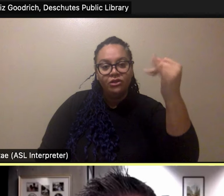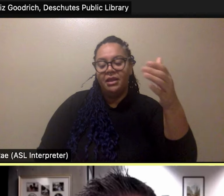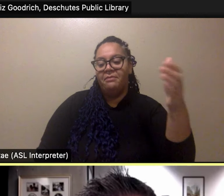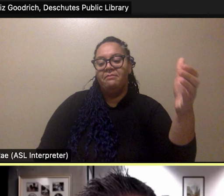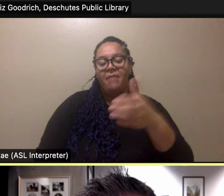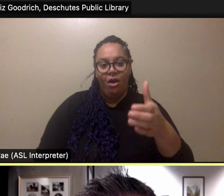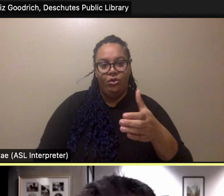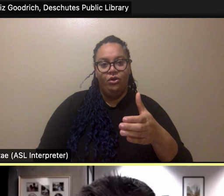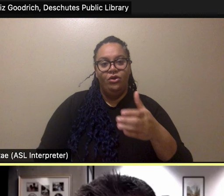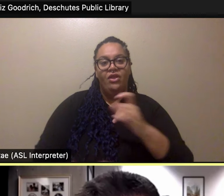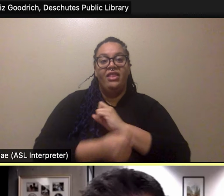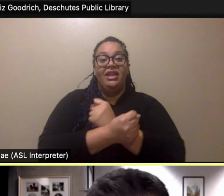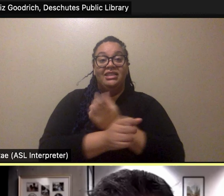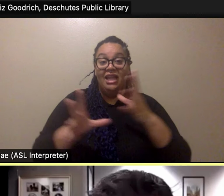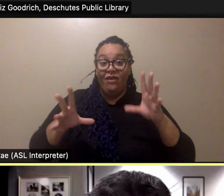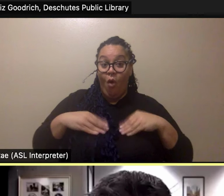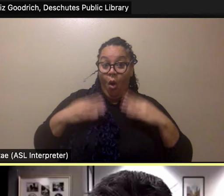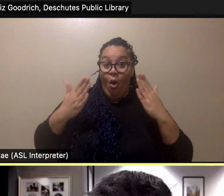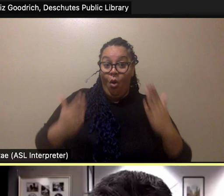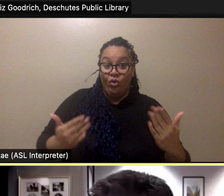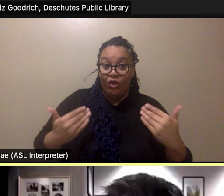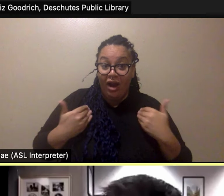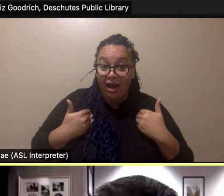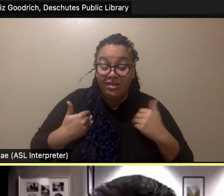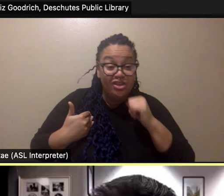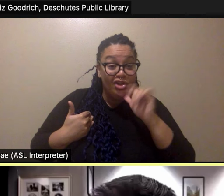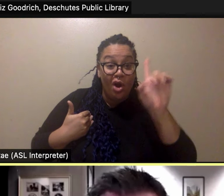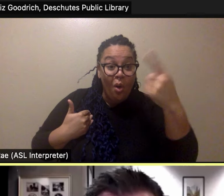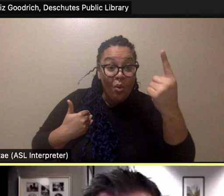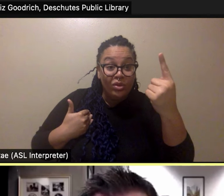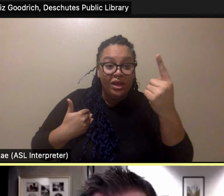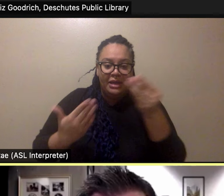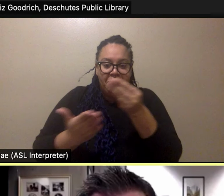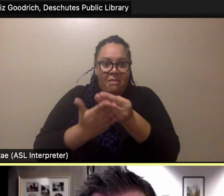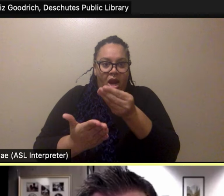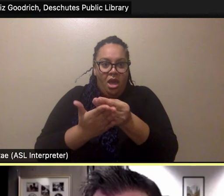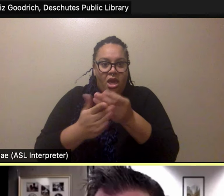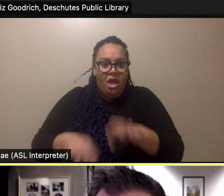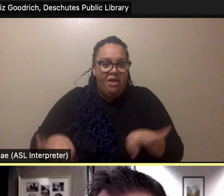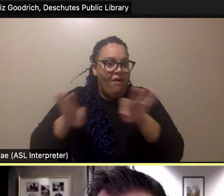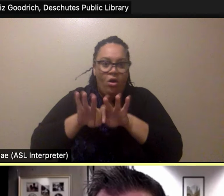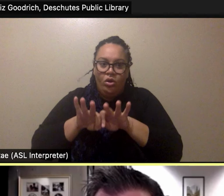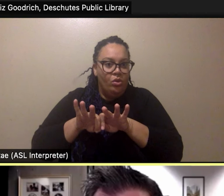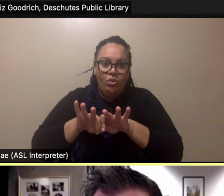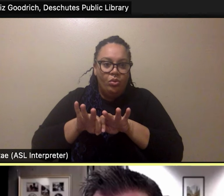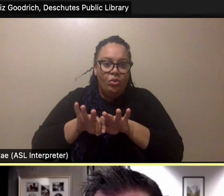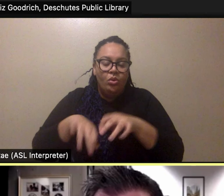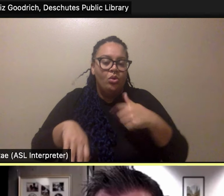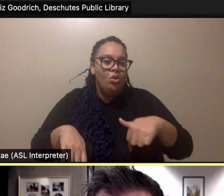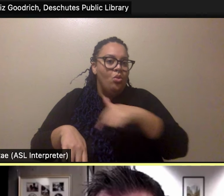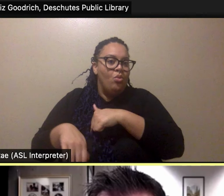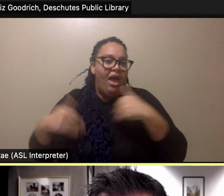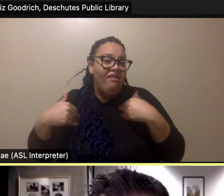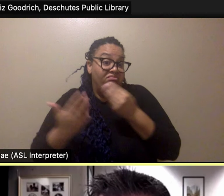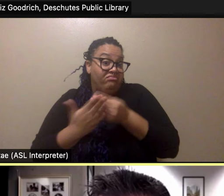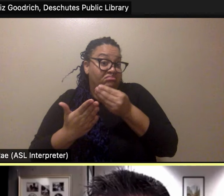has. Not only is it just this financial value, that's, we have financial stocks.